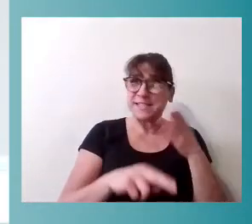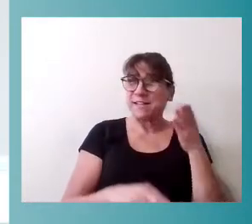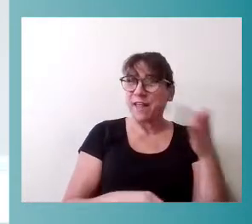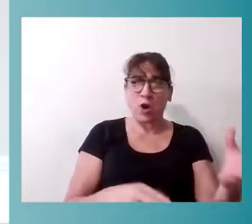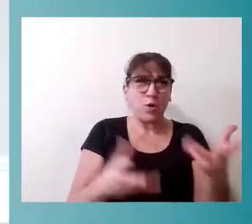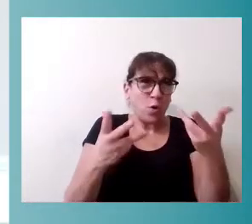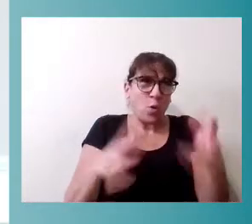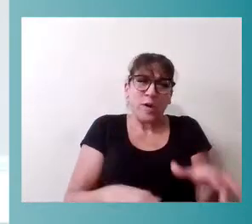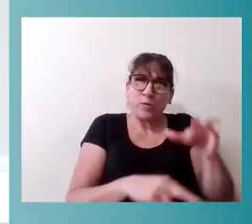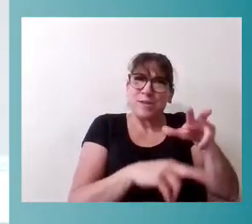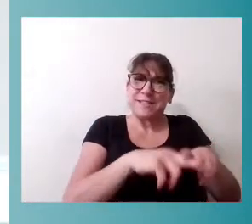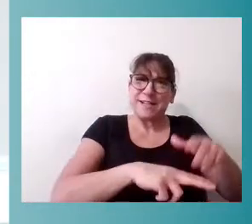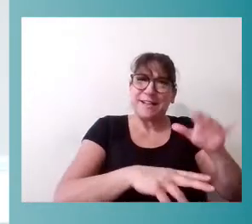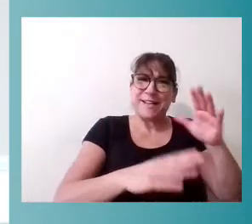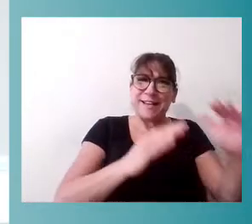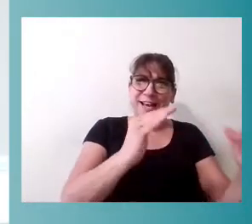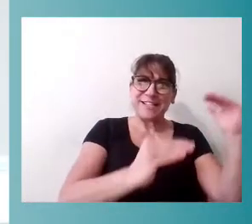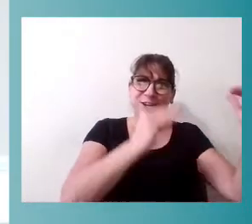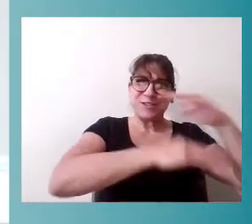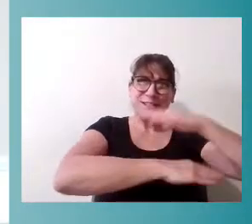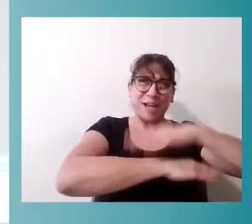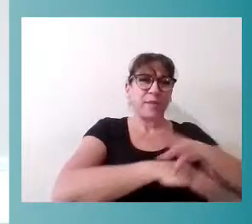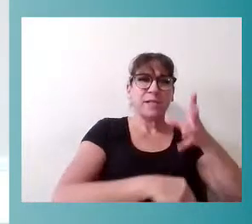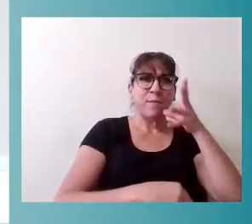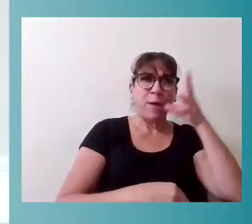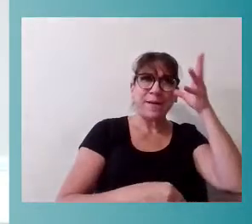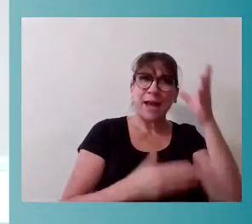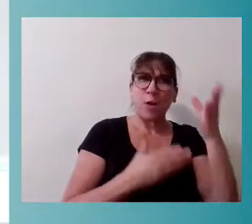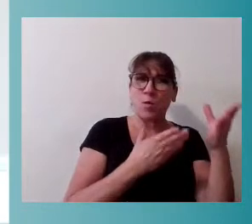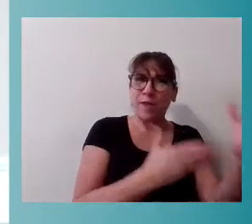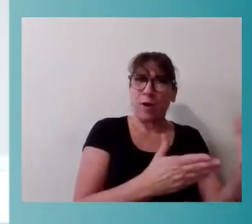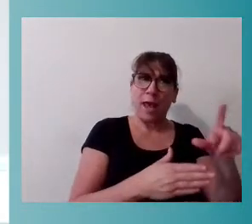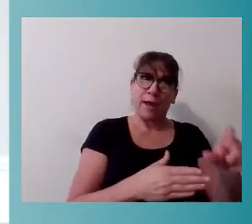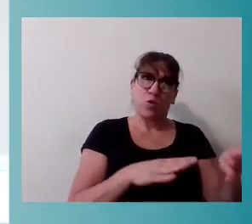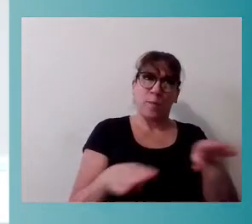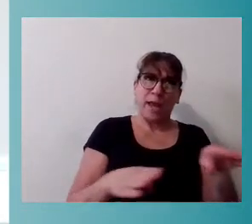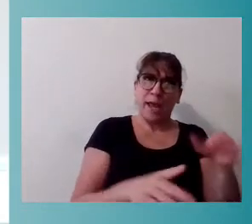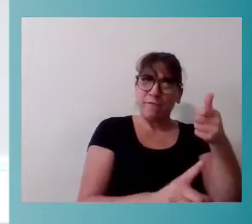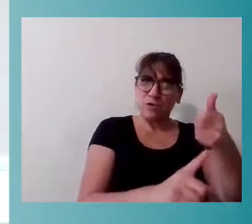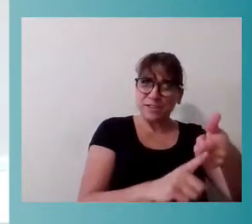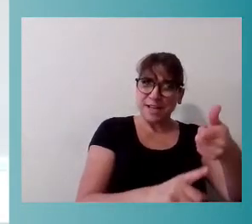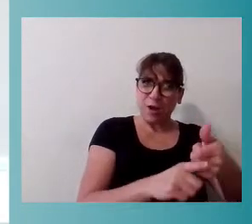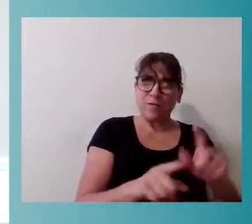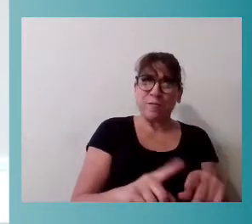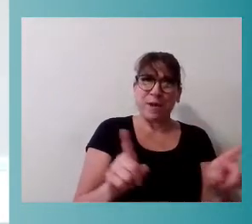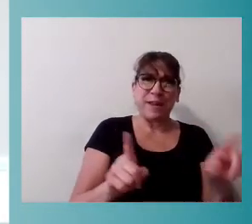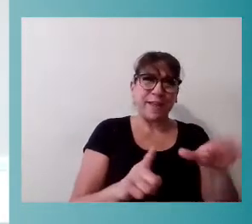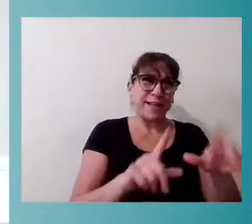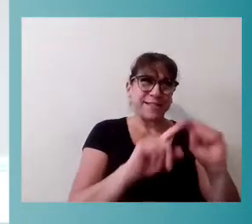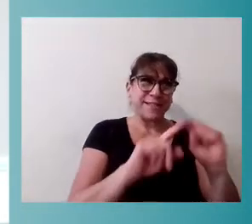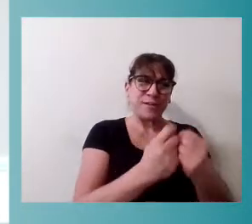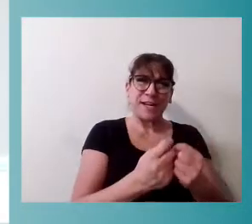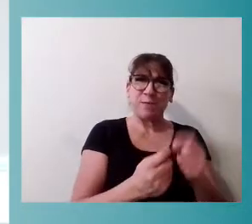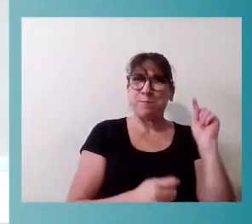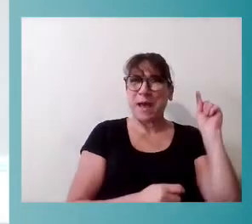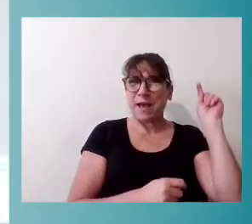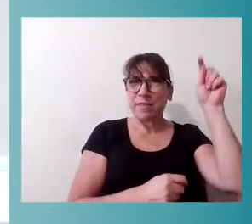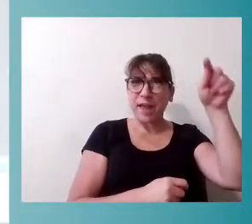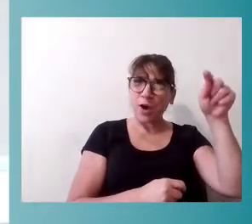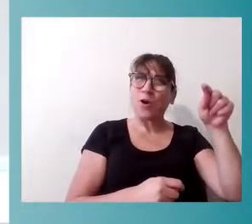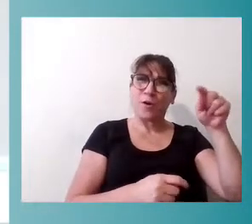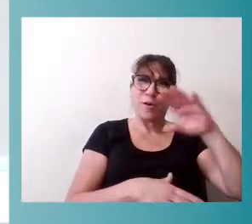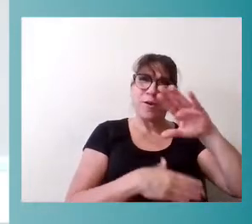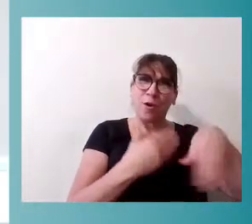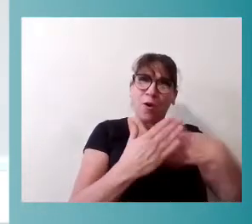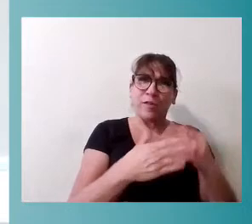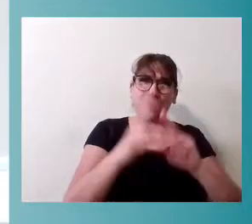didn't want to be at the adults table because that's where mom and dad was, and you had to behave yourself. But that's our team back there. All of you are folks that